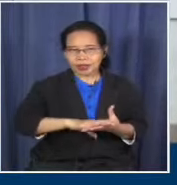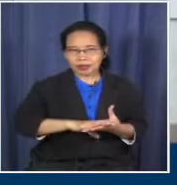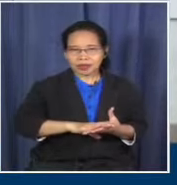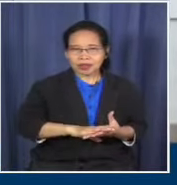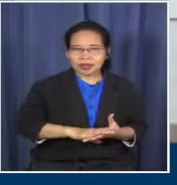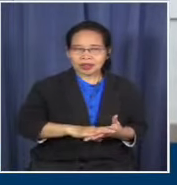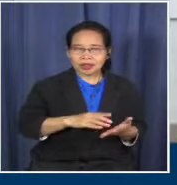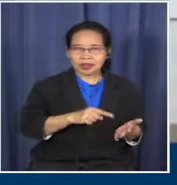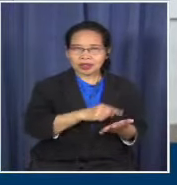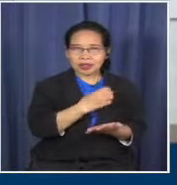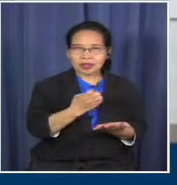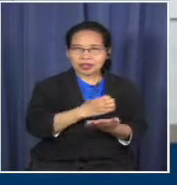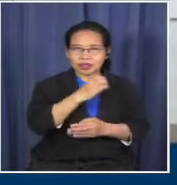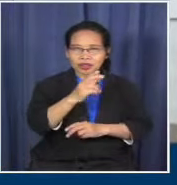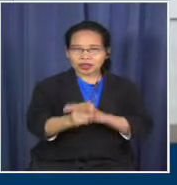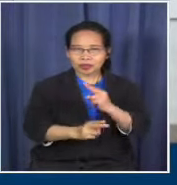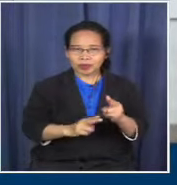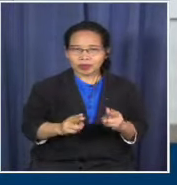this entire universe,